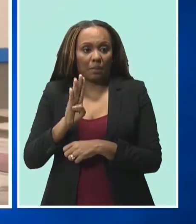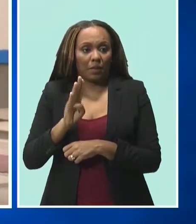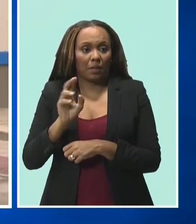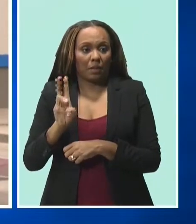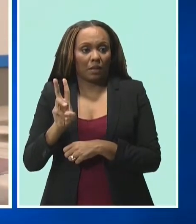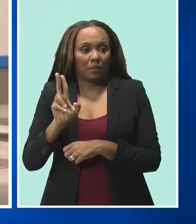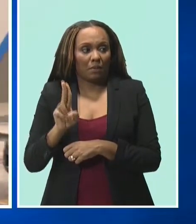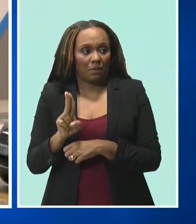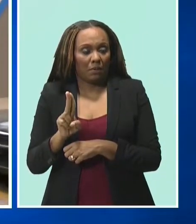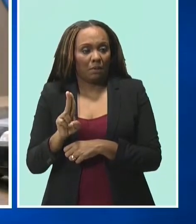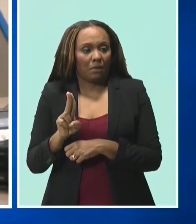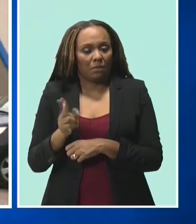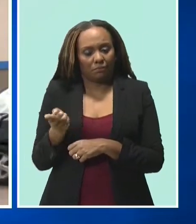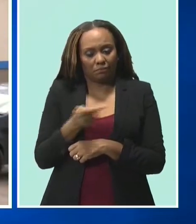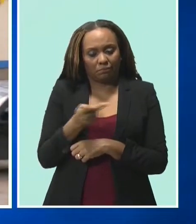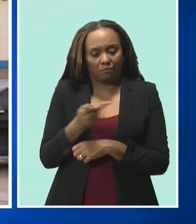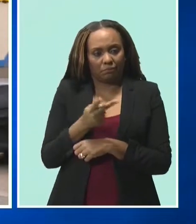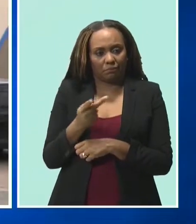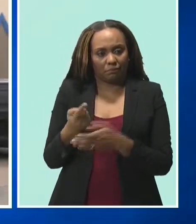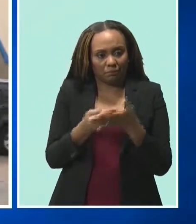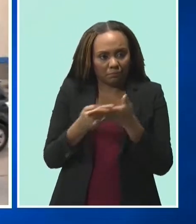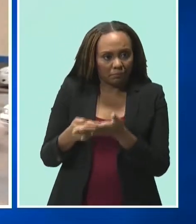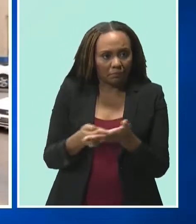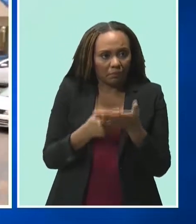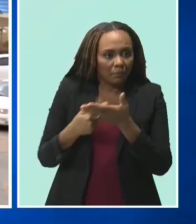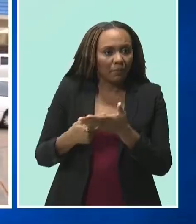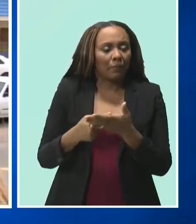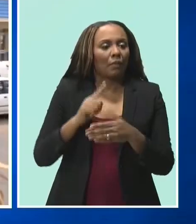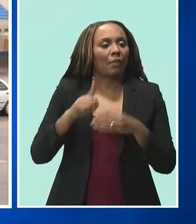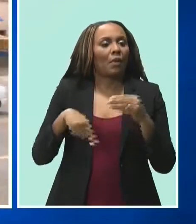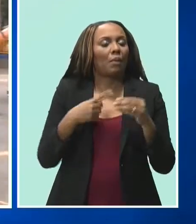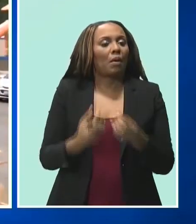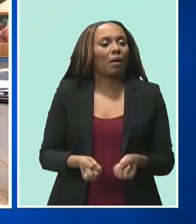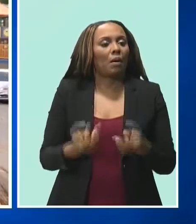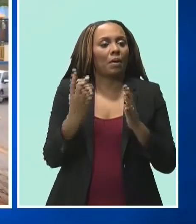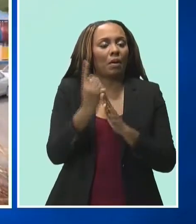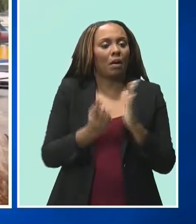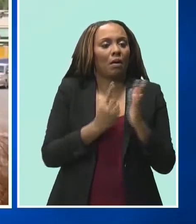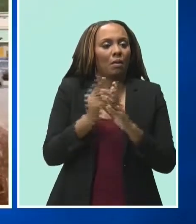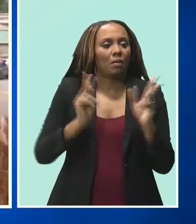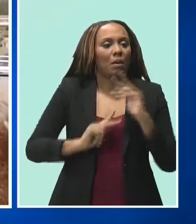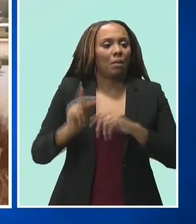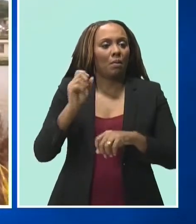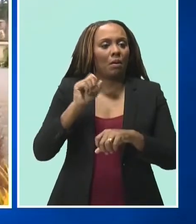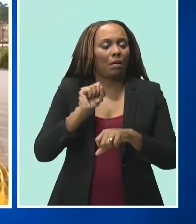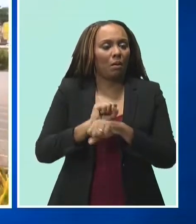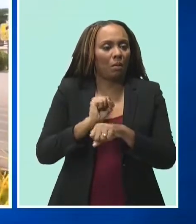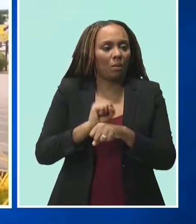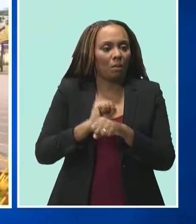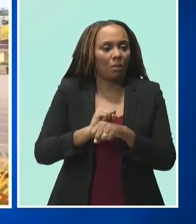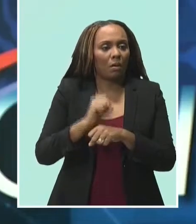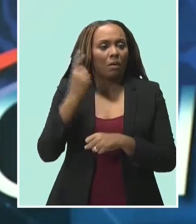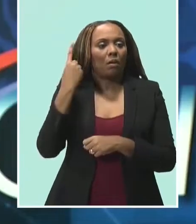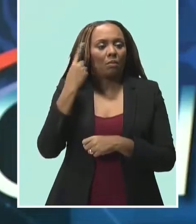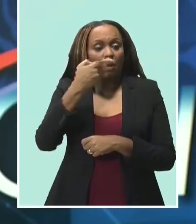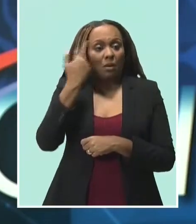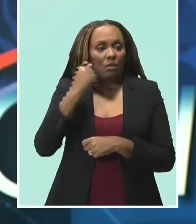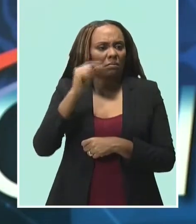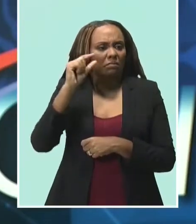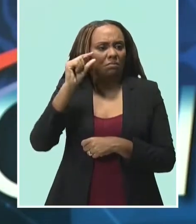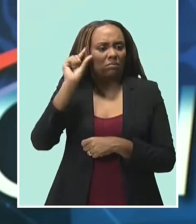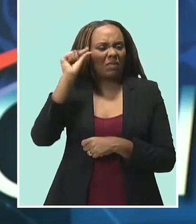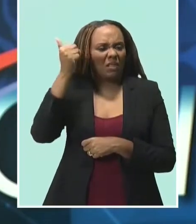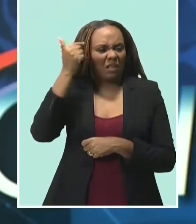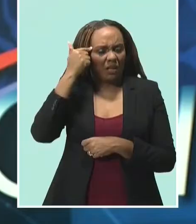as is feasible while still following the COVID-19 recommendation framework for food establishments published by the Barbados